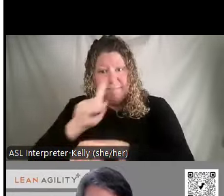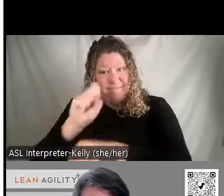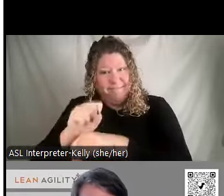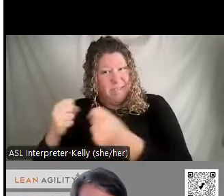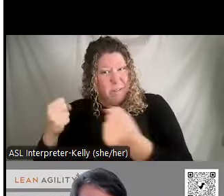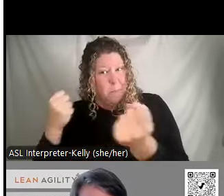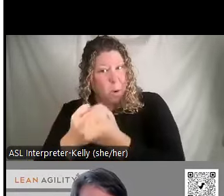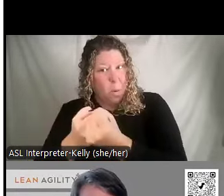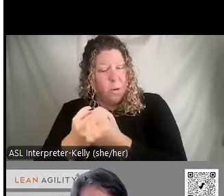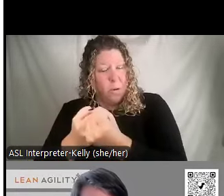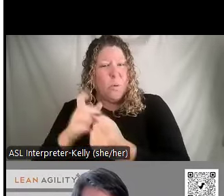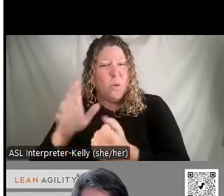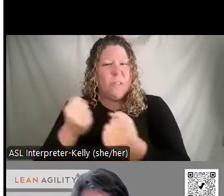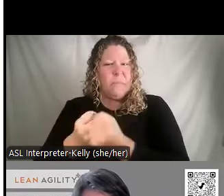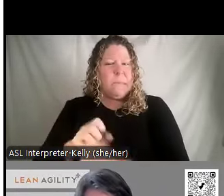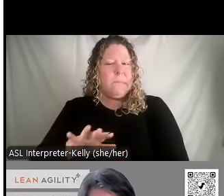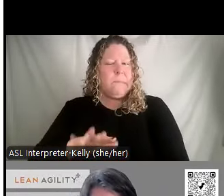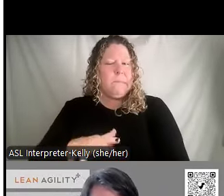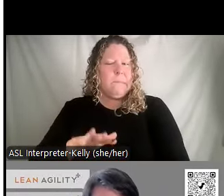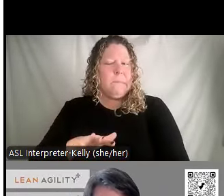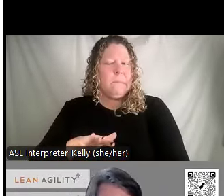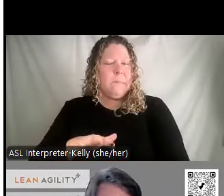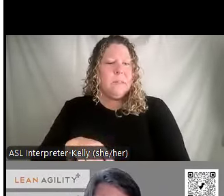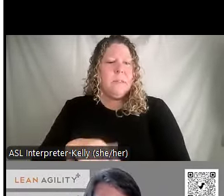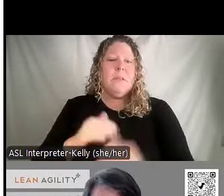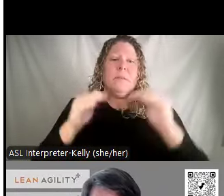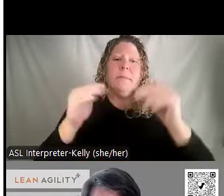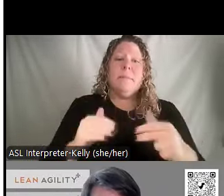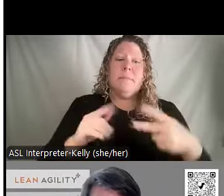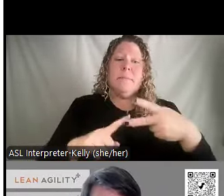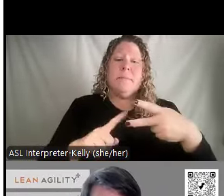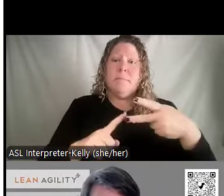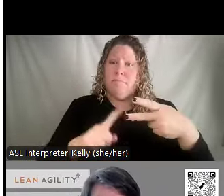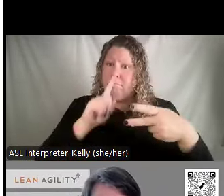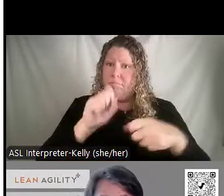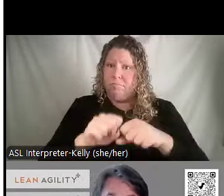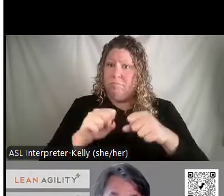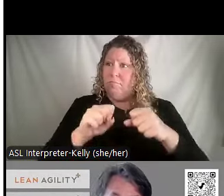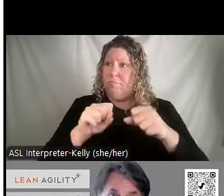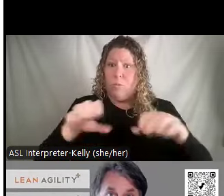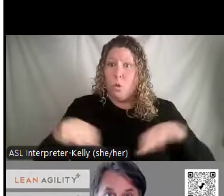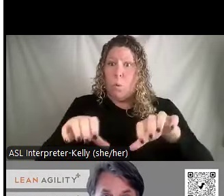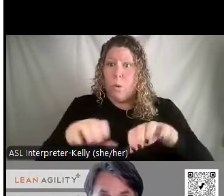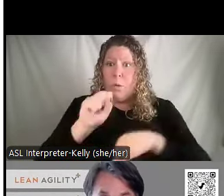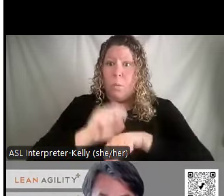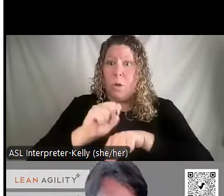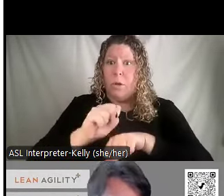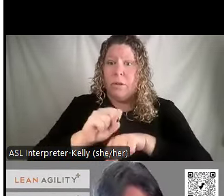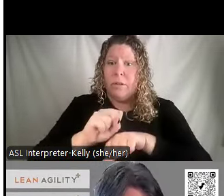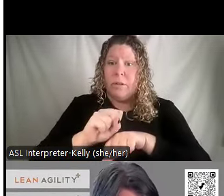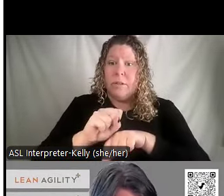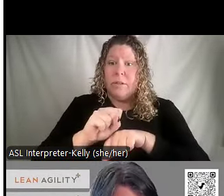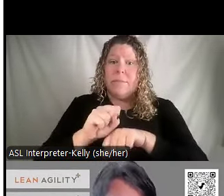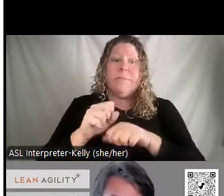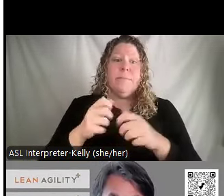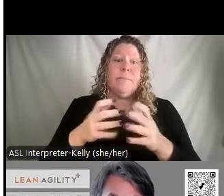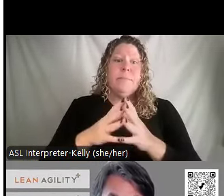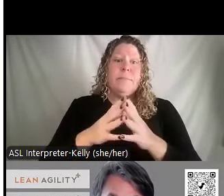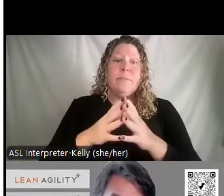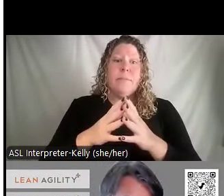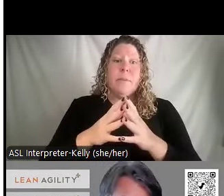their support sort of an afterthought, desire or buy-in? And then execution, which is basically our ability to get the